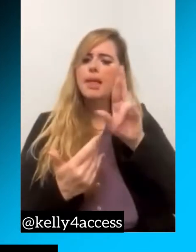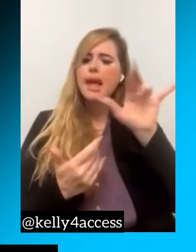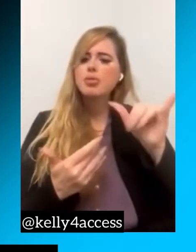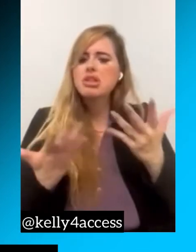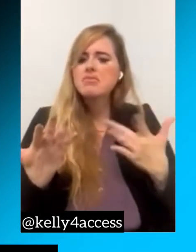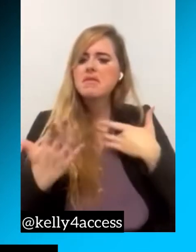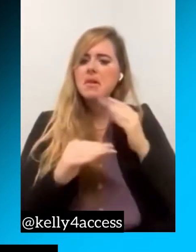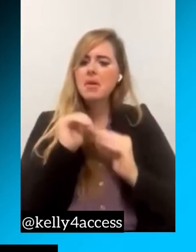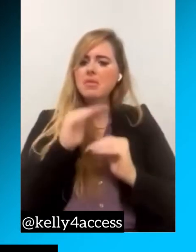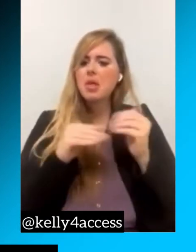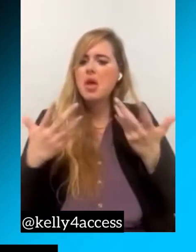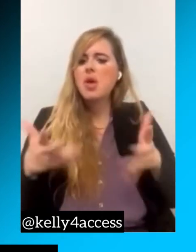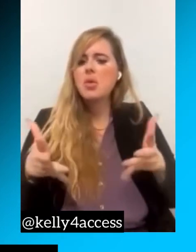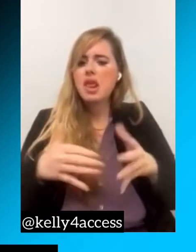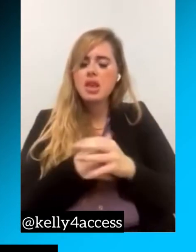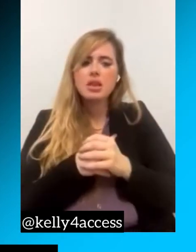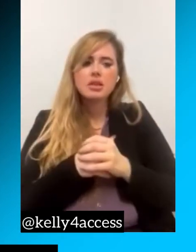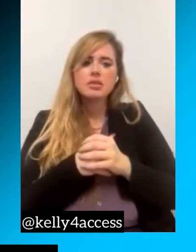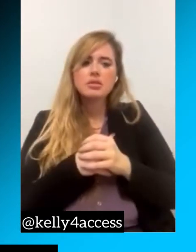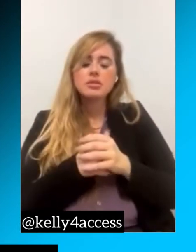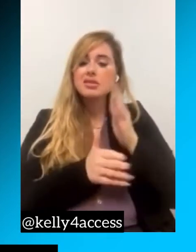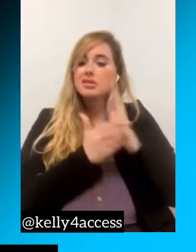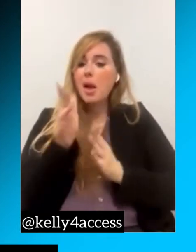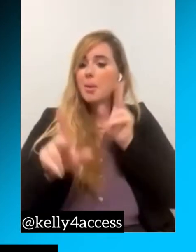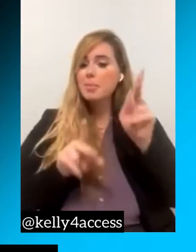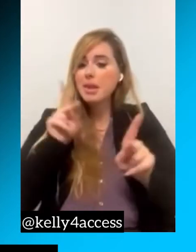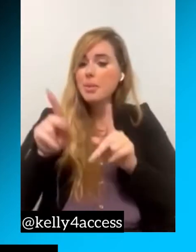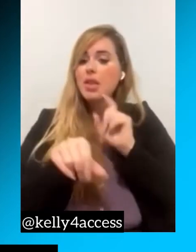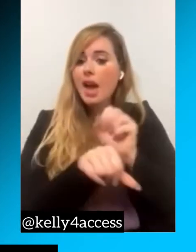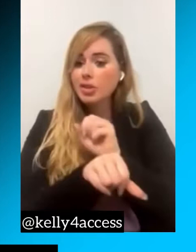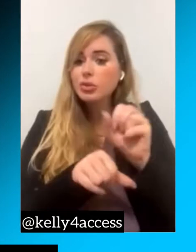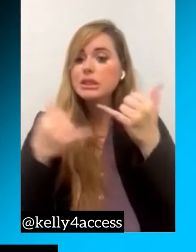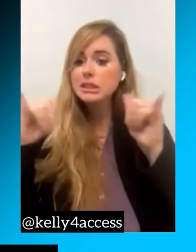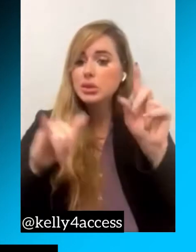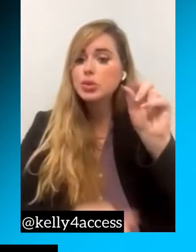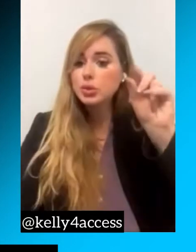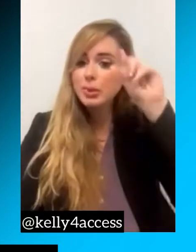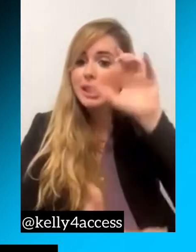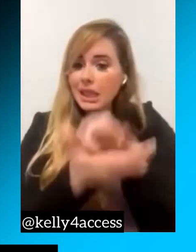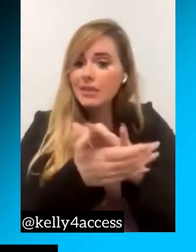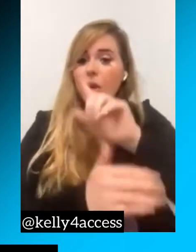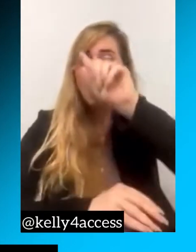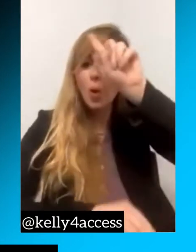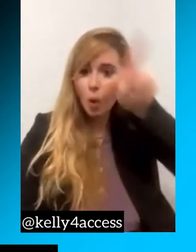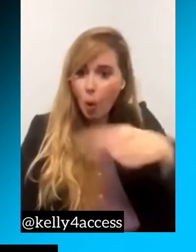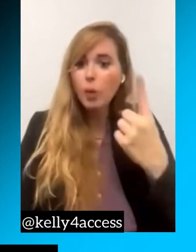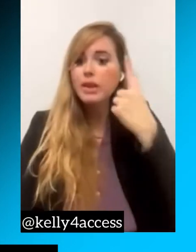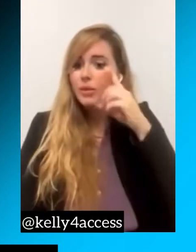completely forgot that some people actually still do believe that it's all about sex. And it